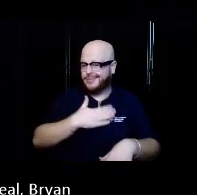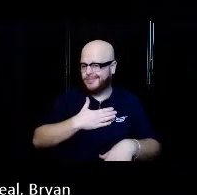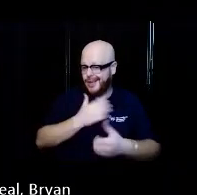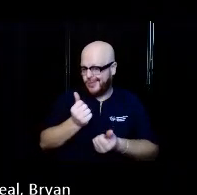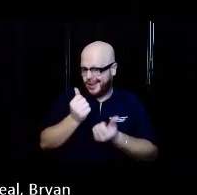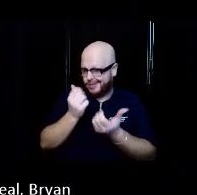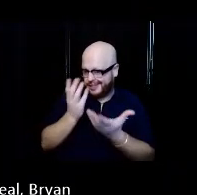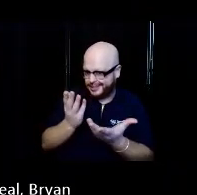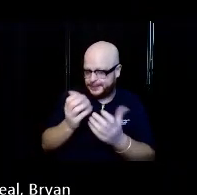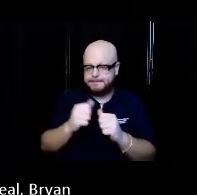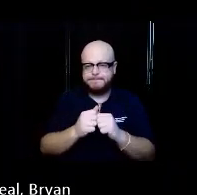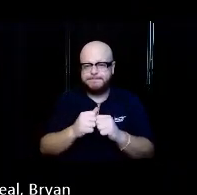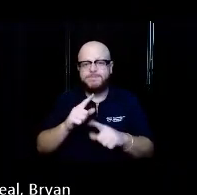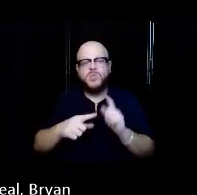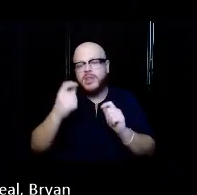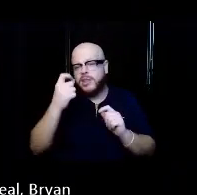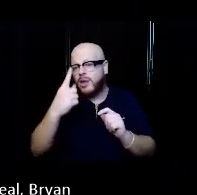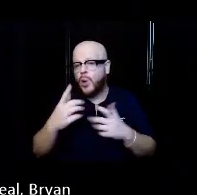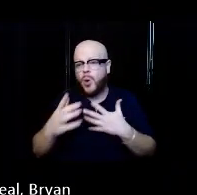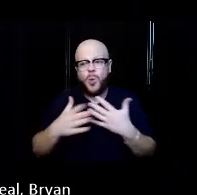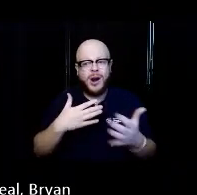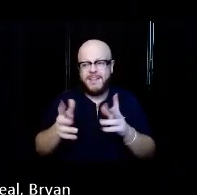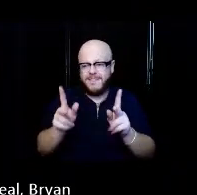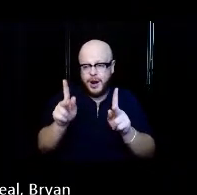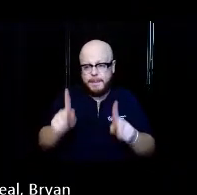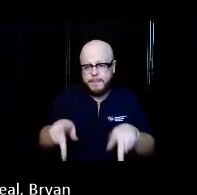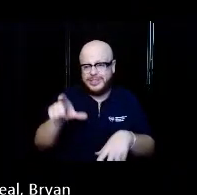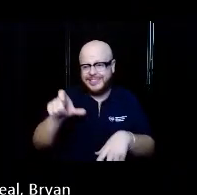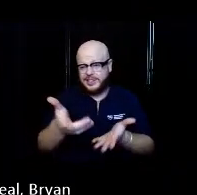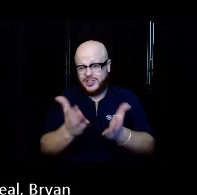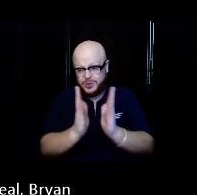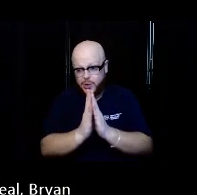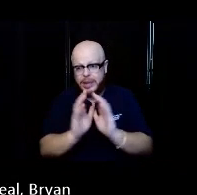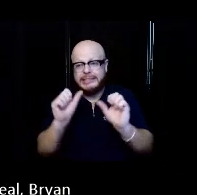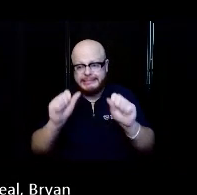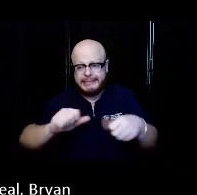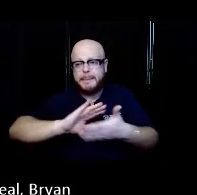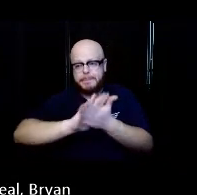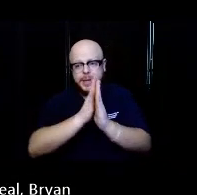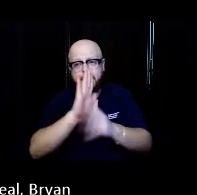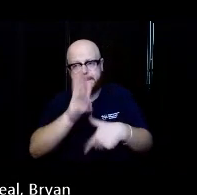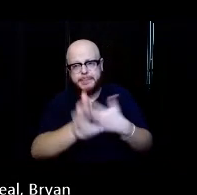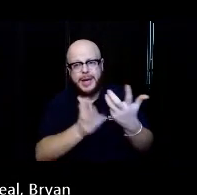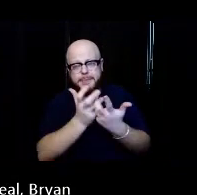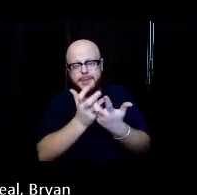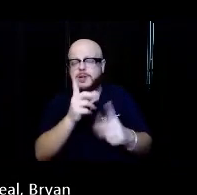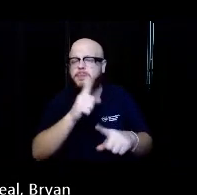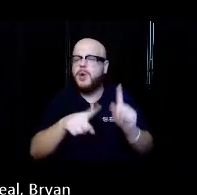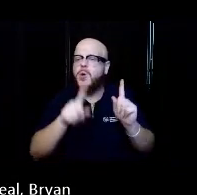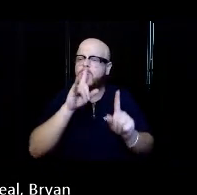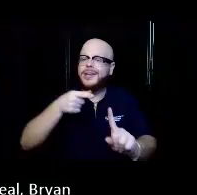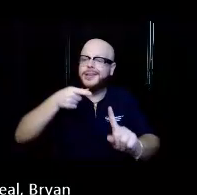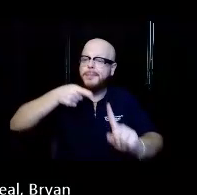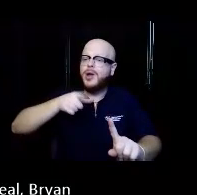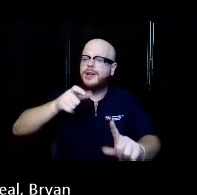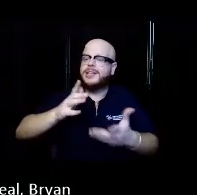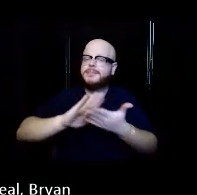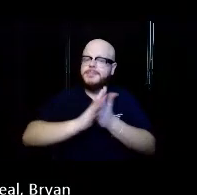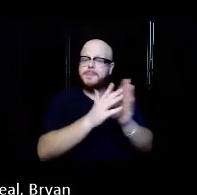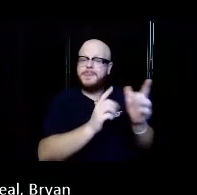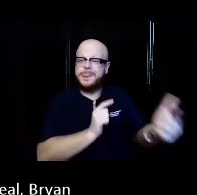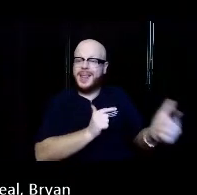Whatever a person wants to request can be an accommodation. It's more of a matter of going through that interactive process to collaborate